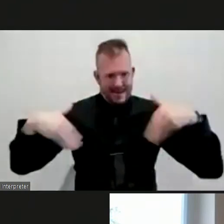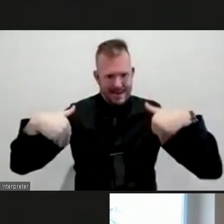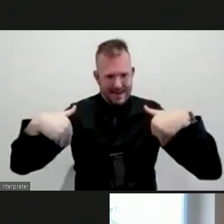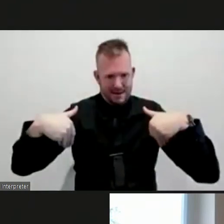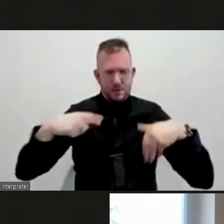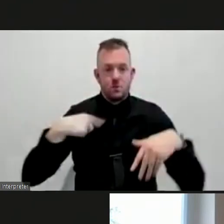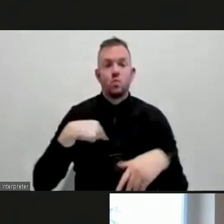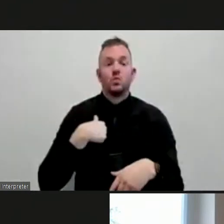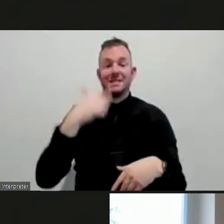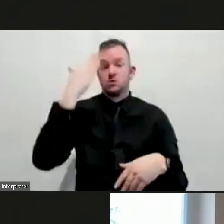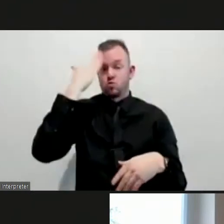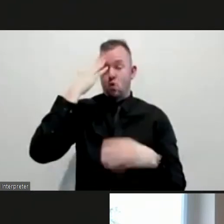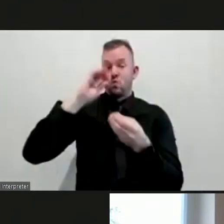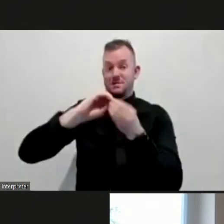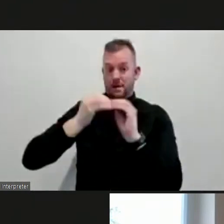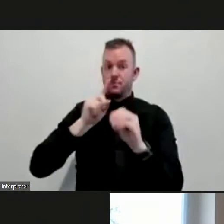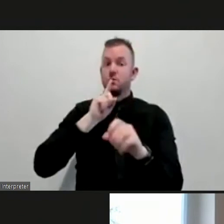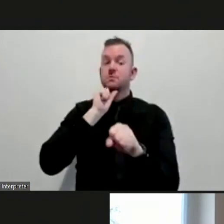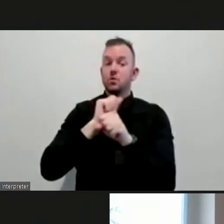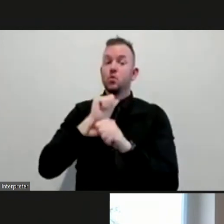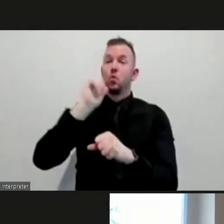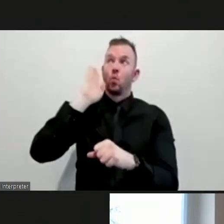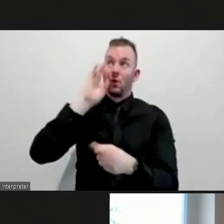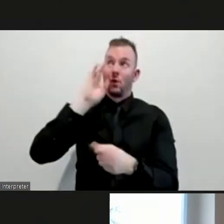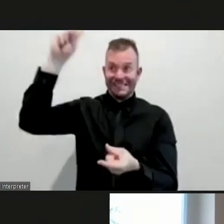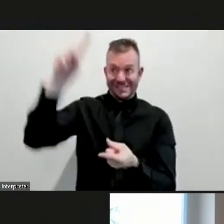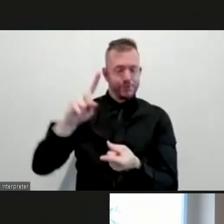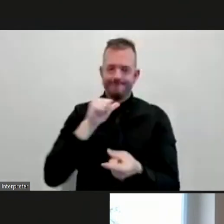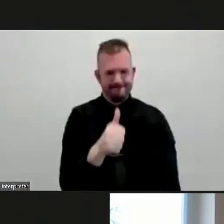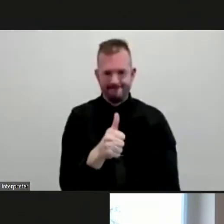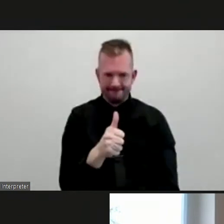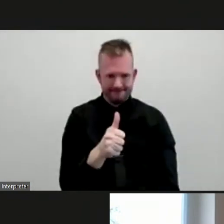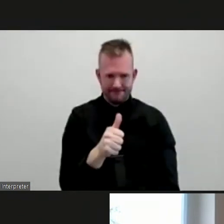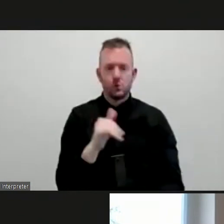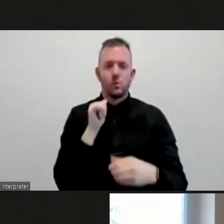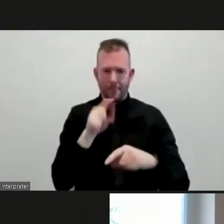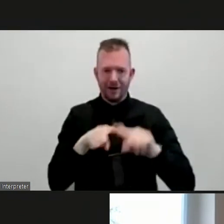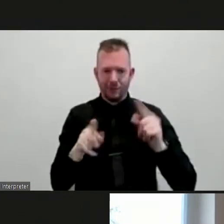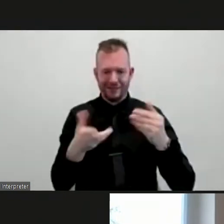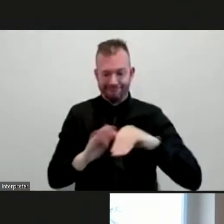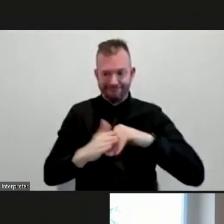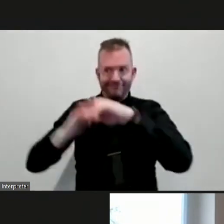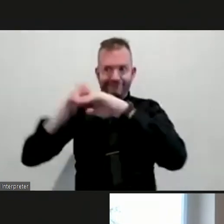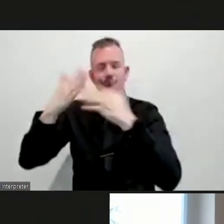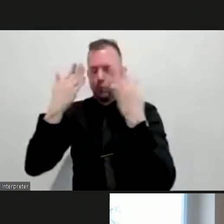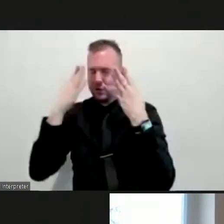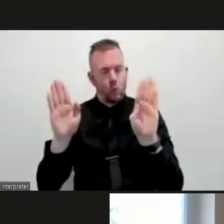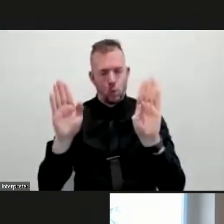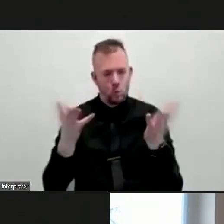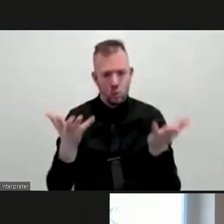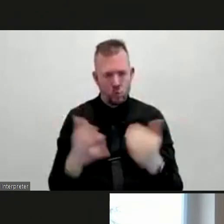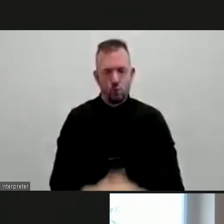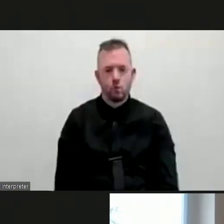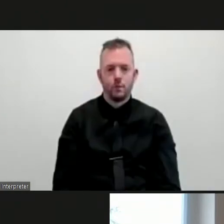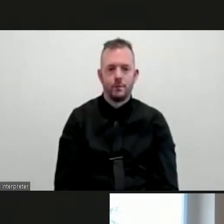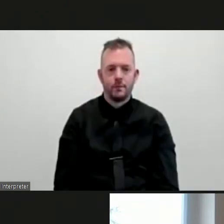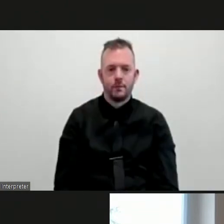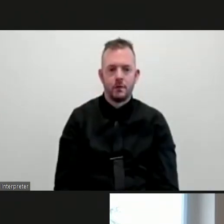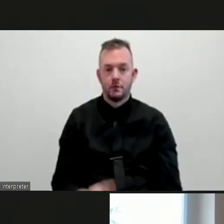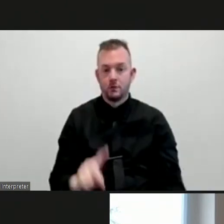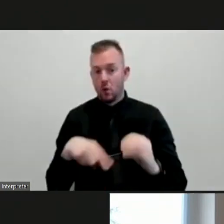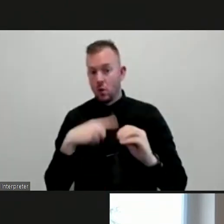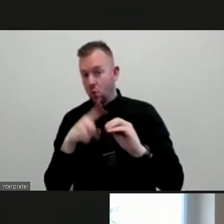the week of March 7th at this time, and we'll get that data as soon as we know it. We'll know what it